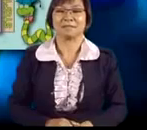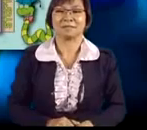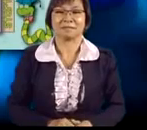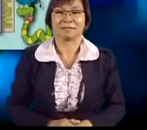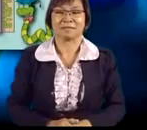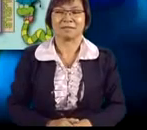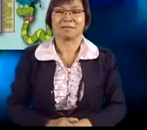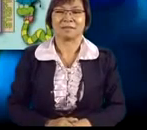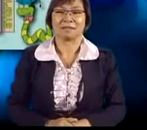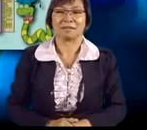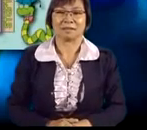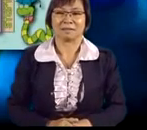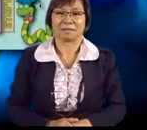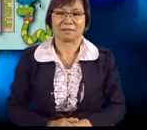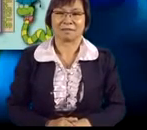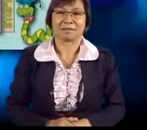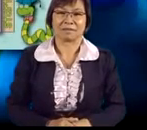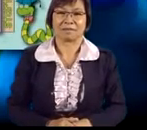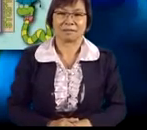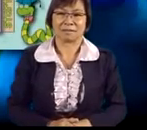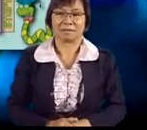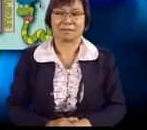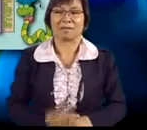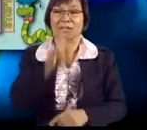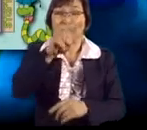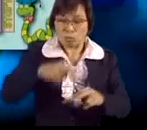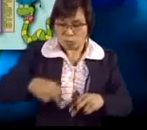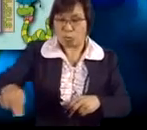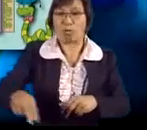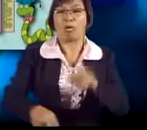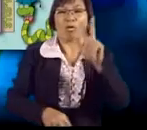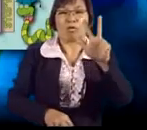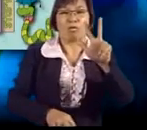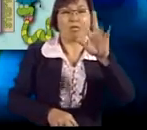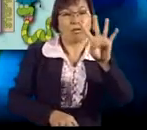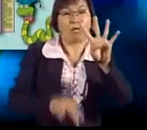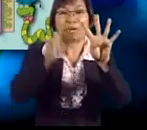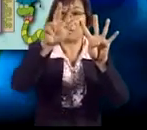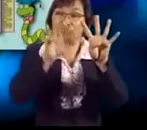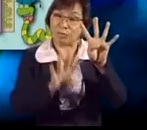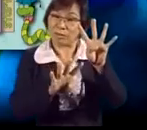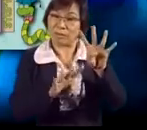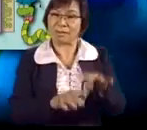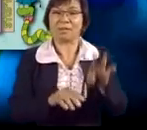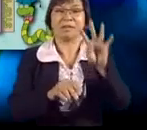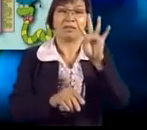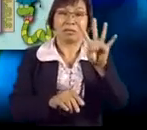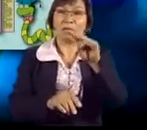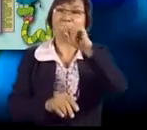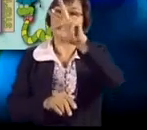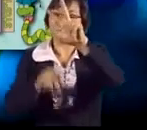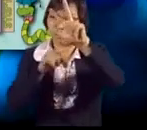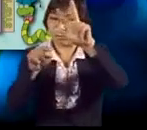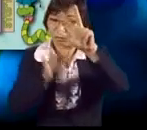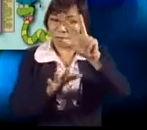The final answer is the two of them walked a total distance of 4 and